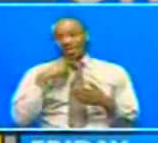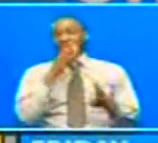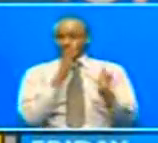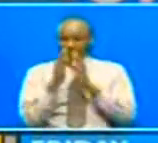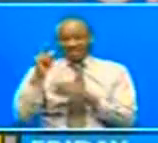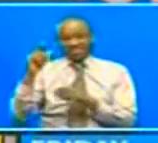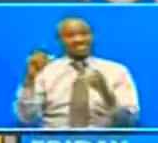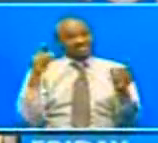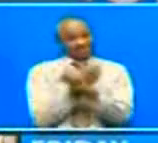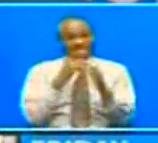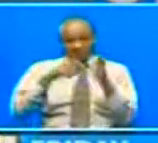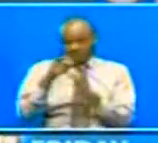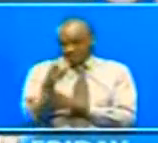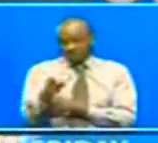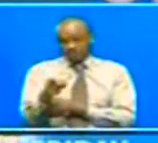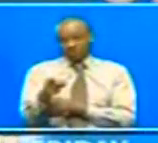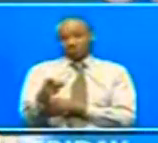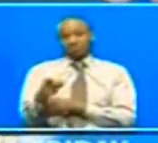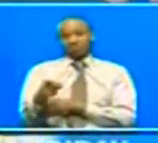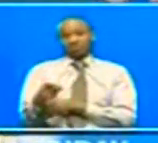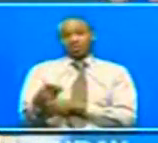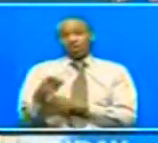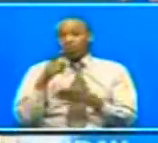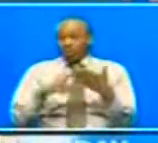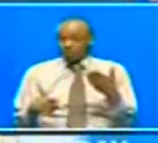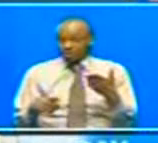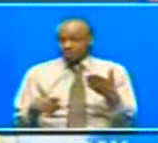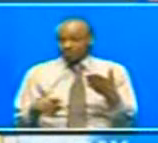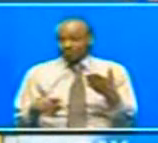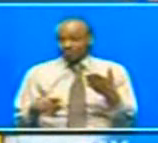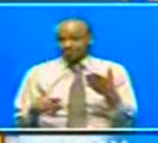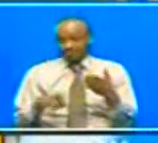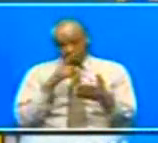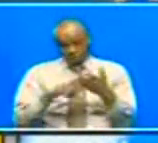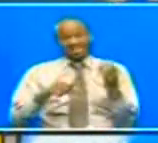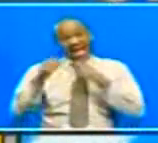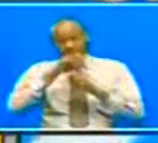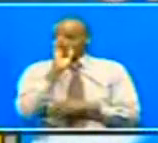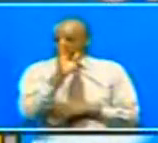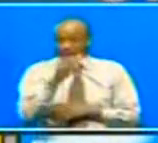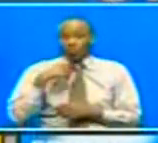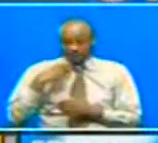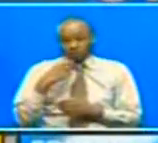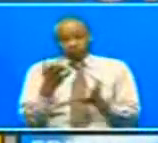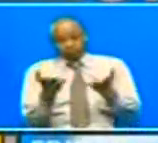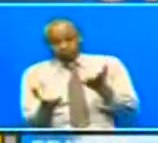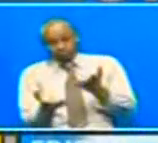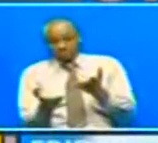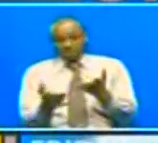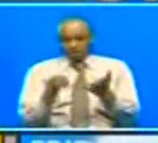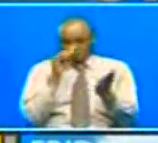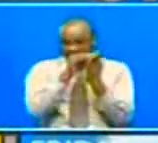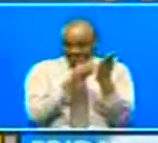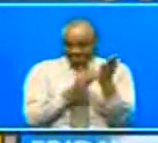these companies to go there. So whatever actions they need to take in advance of